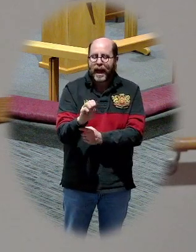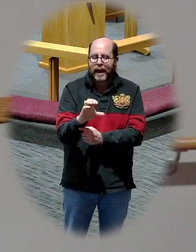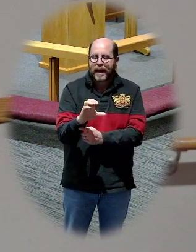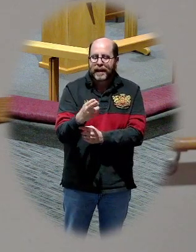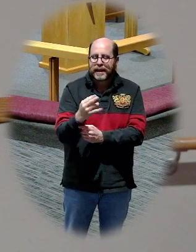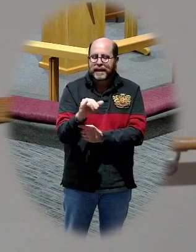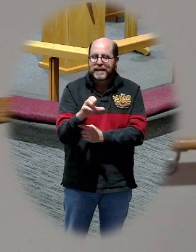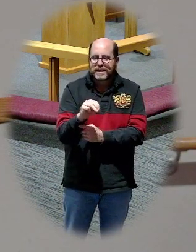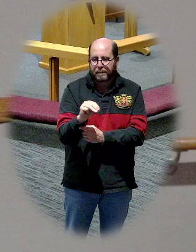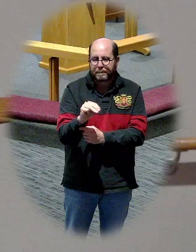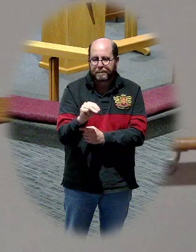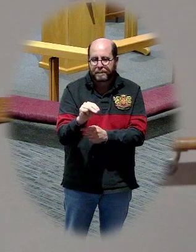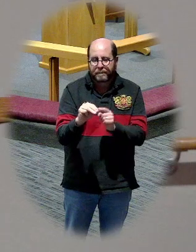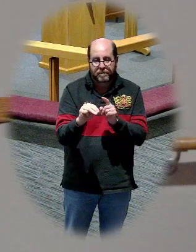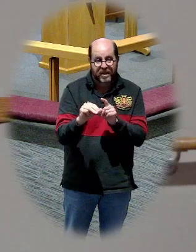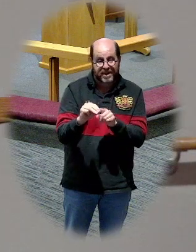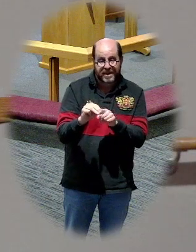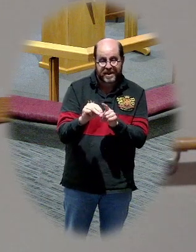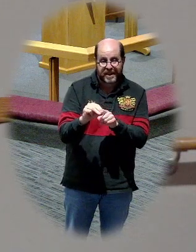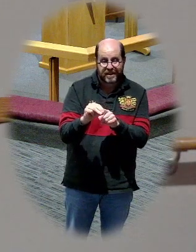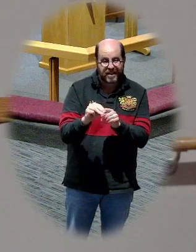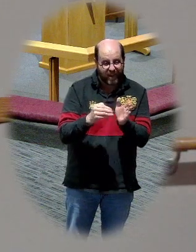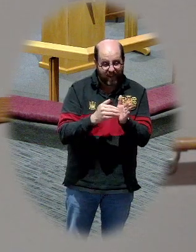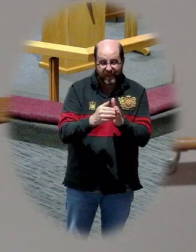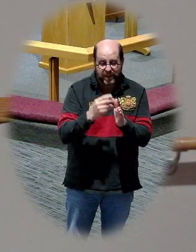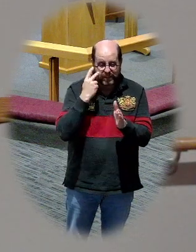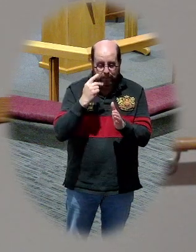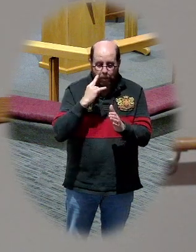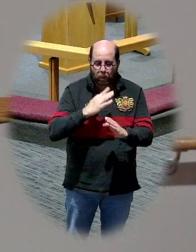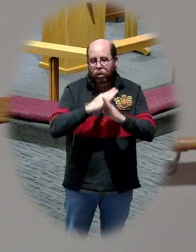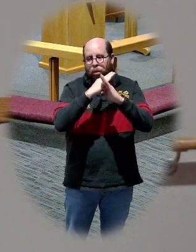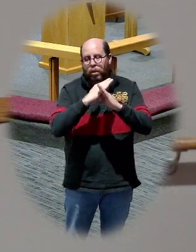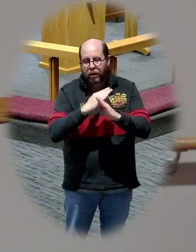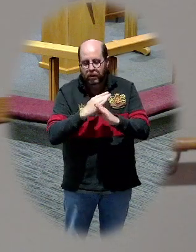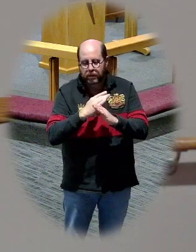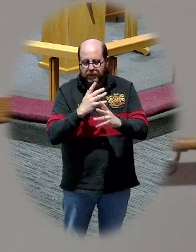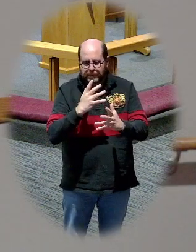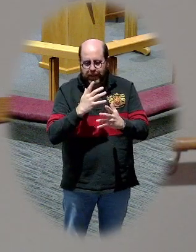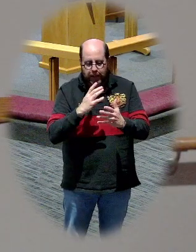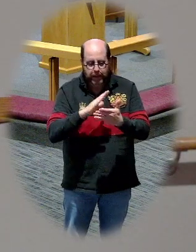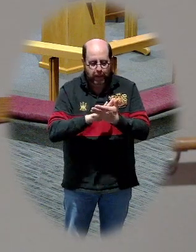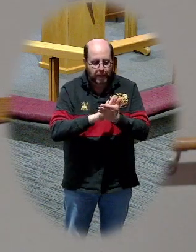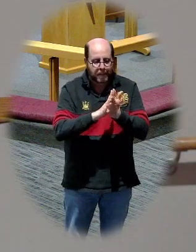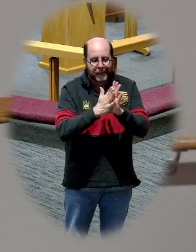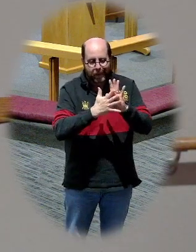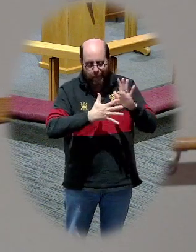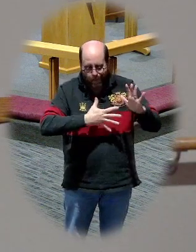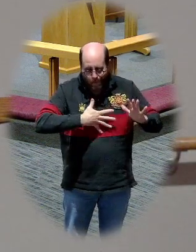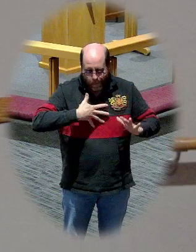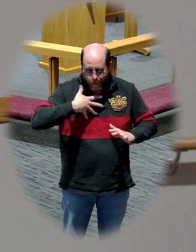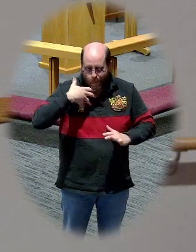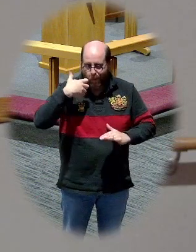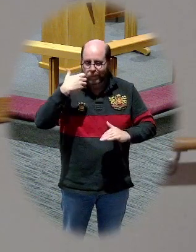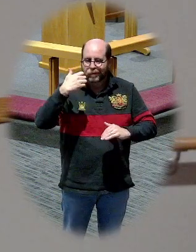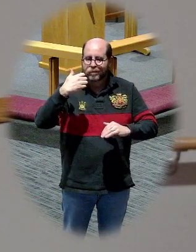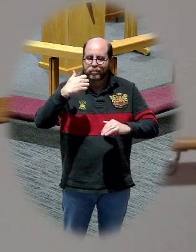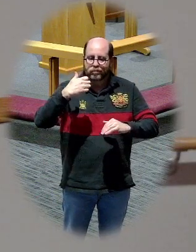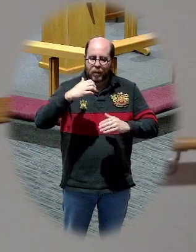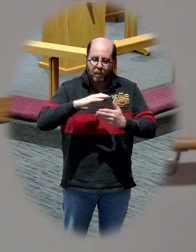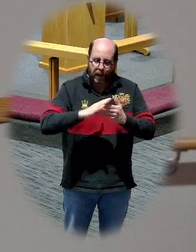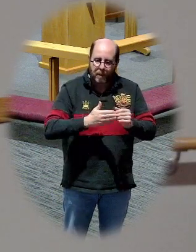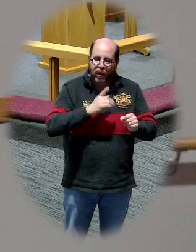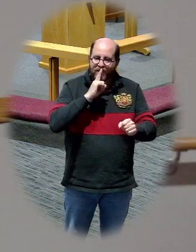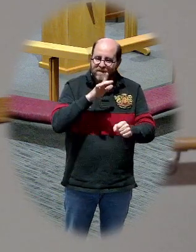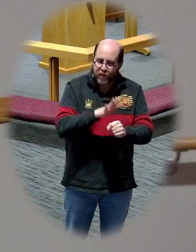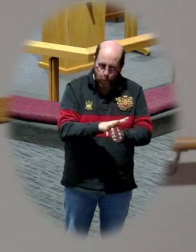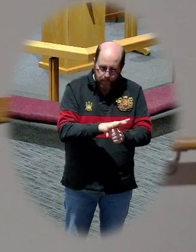So often it's seen as a hurdle into that coming of age of confirmation, but